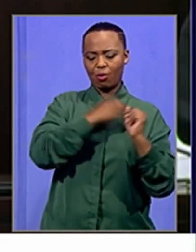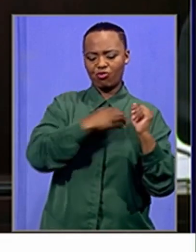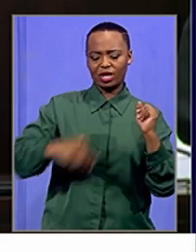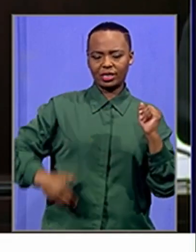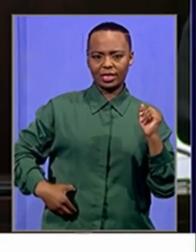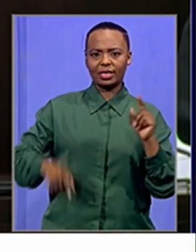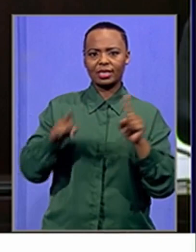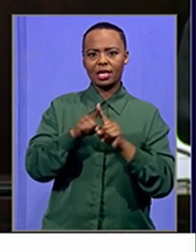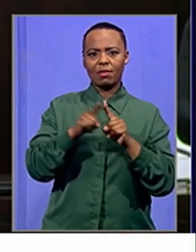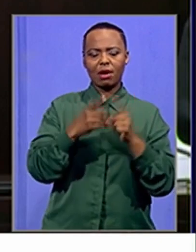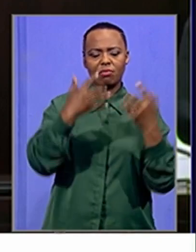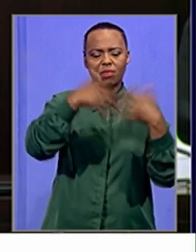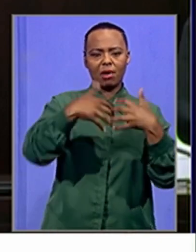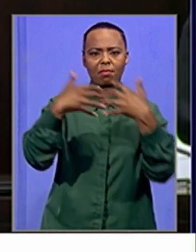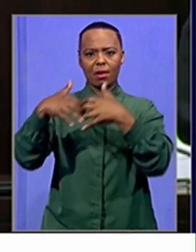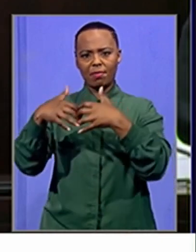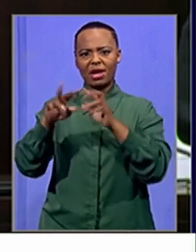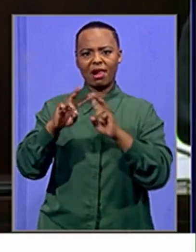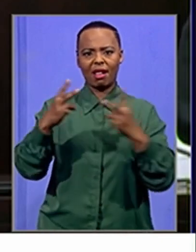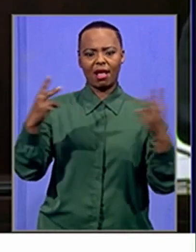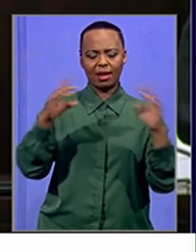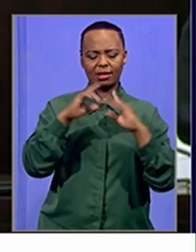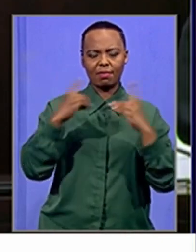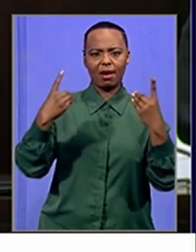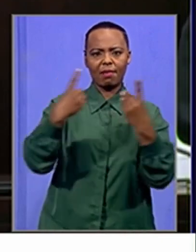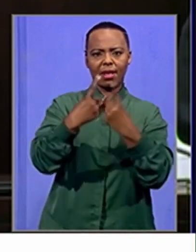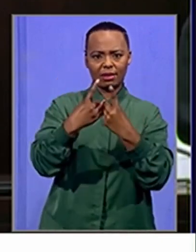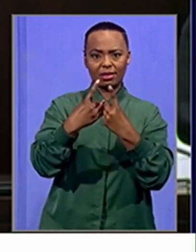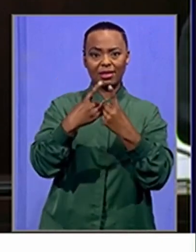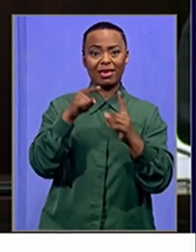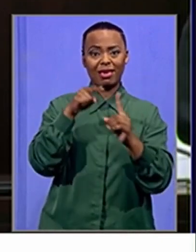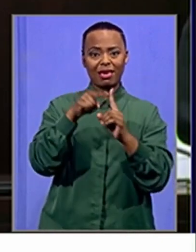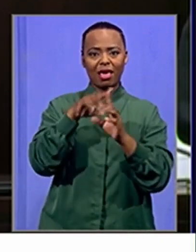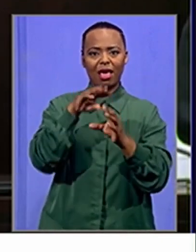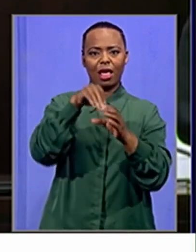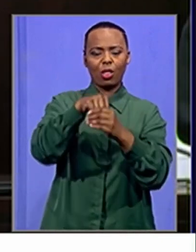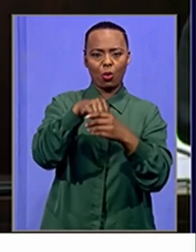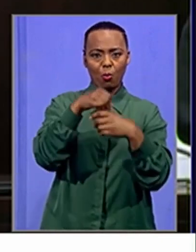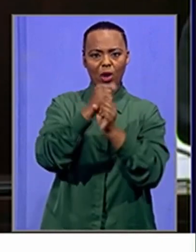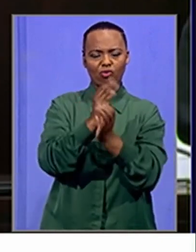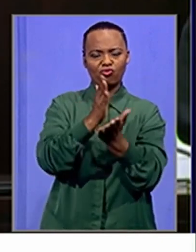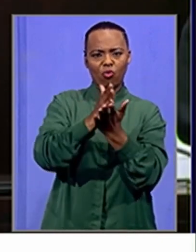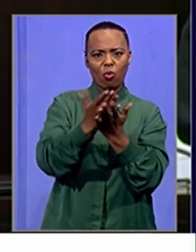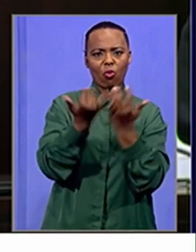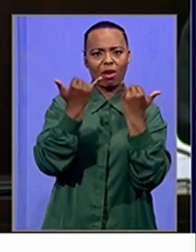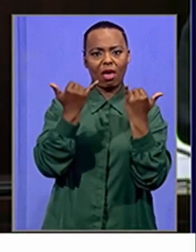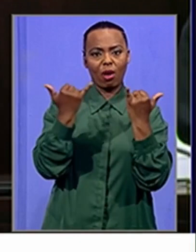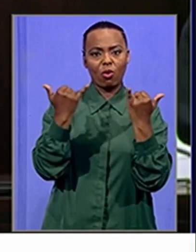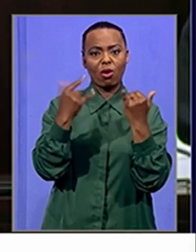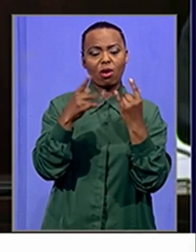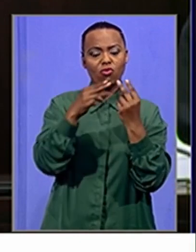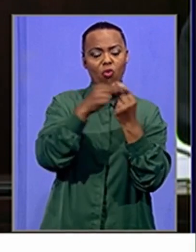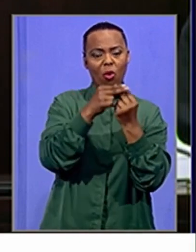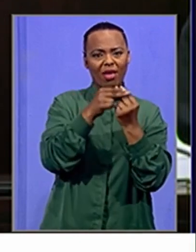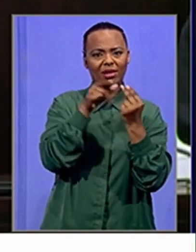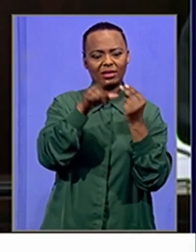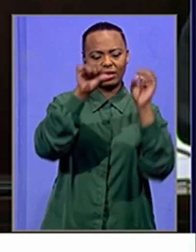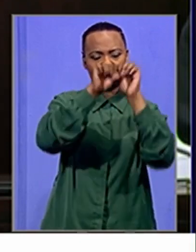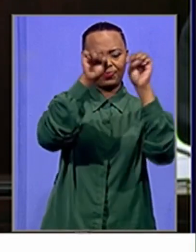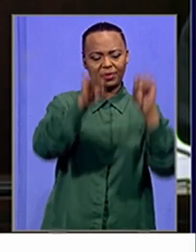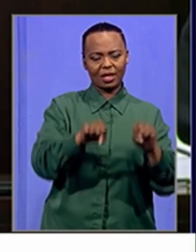various departments, includes ensuring that the units